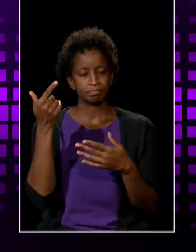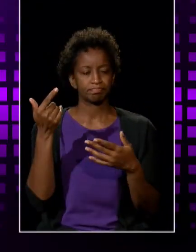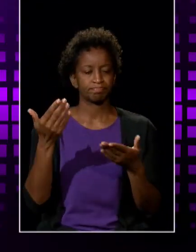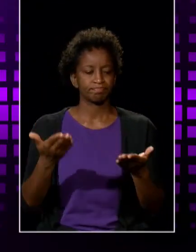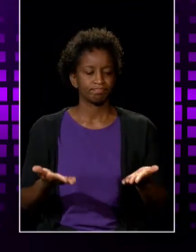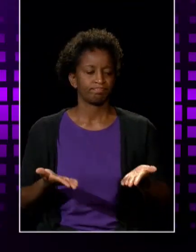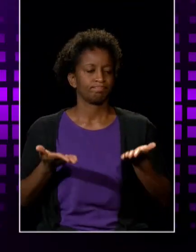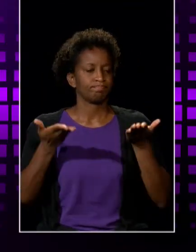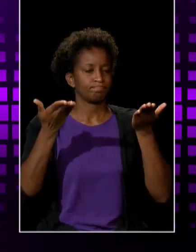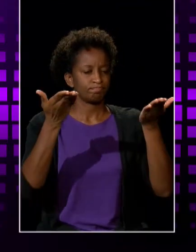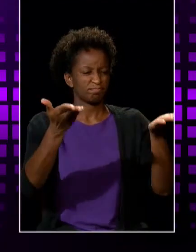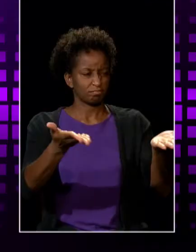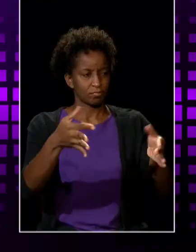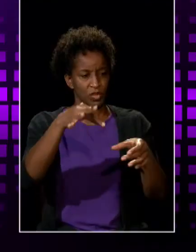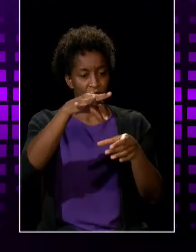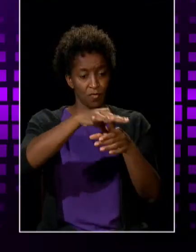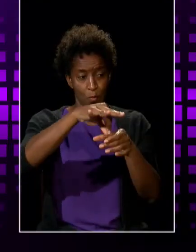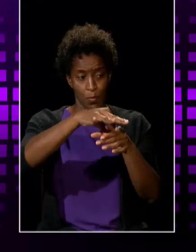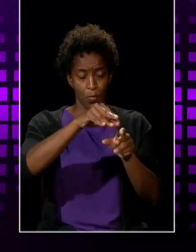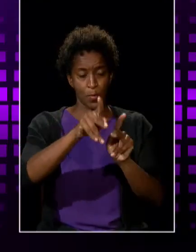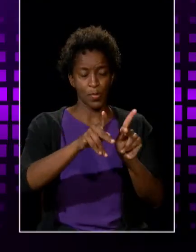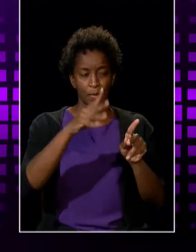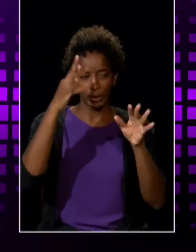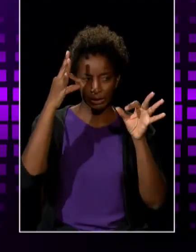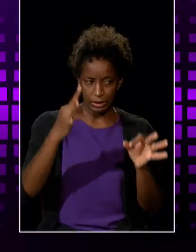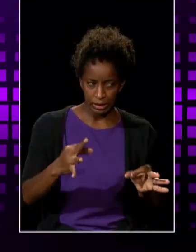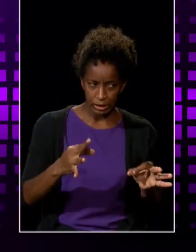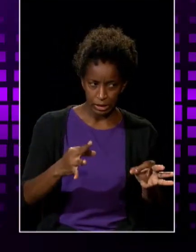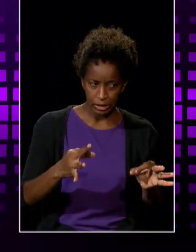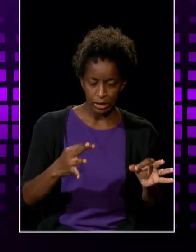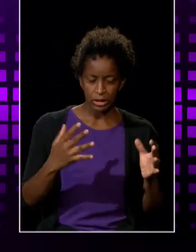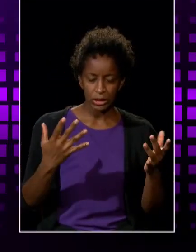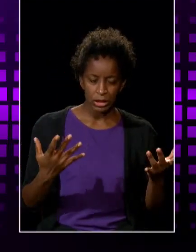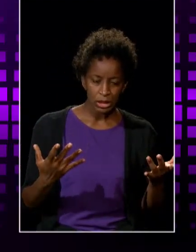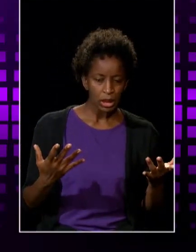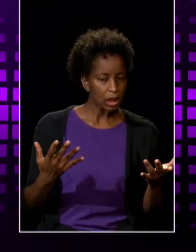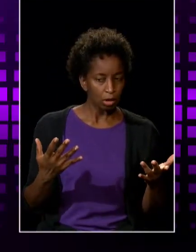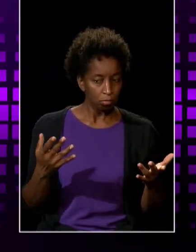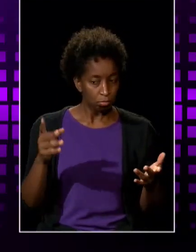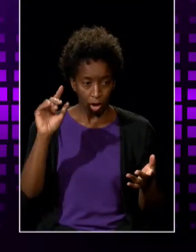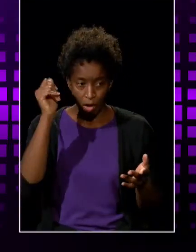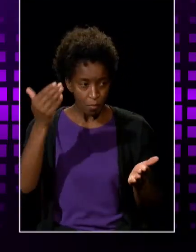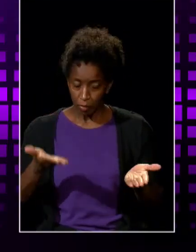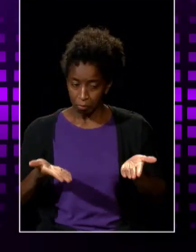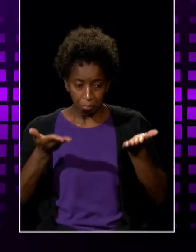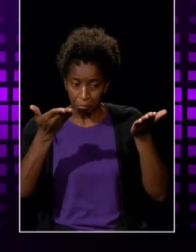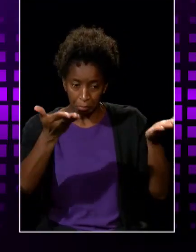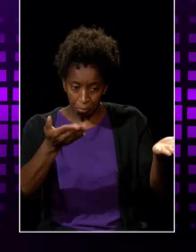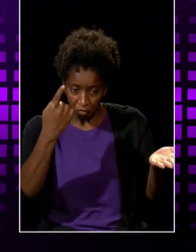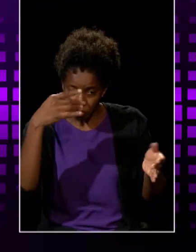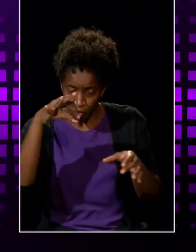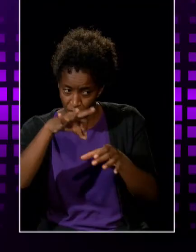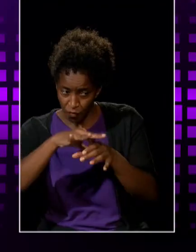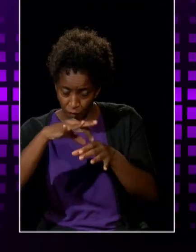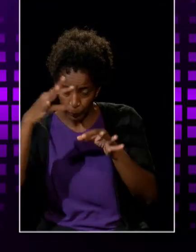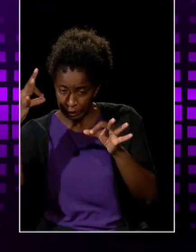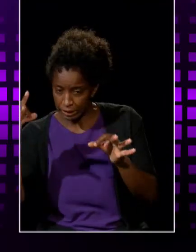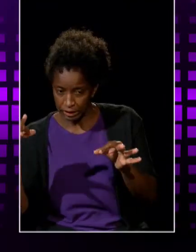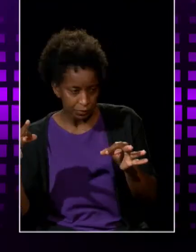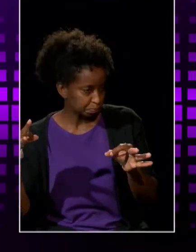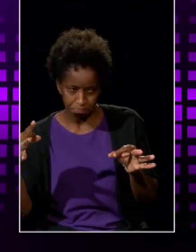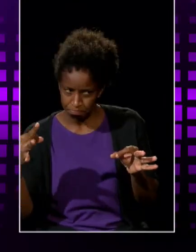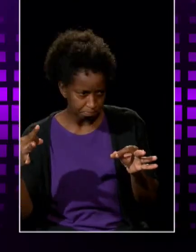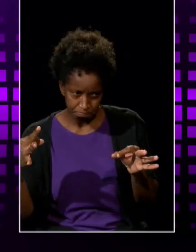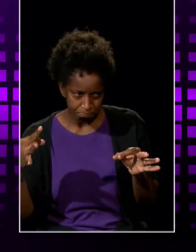But as the saying goes, where there are too many cooks in the kitchen, then you might not get good